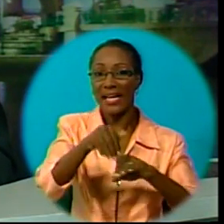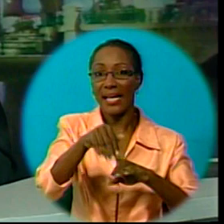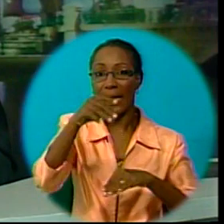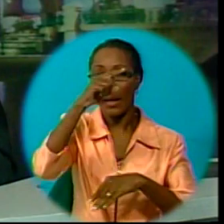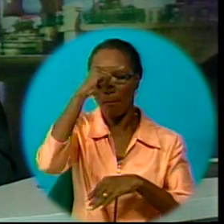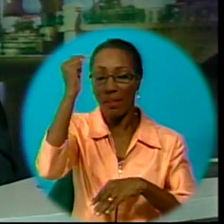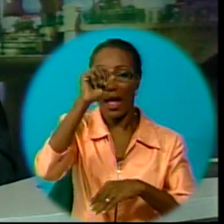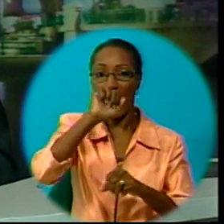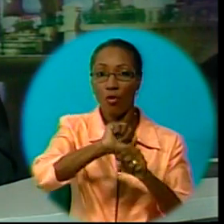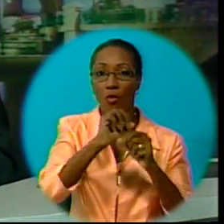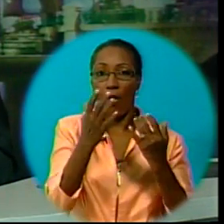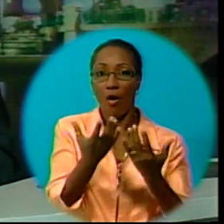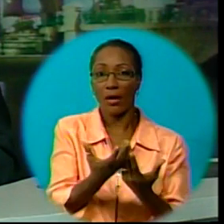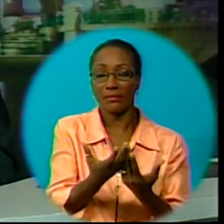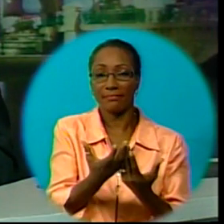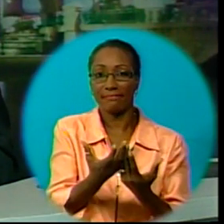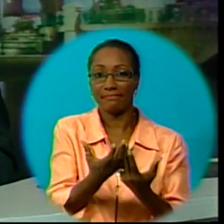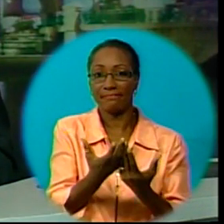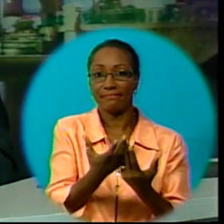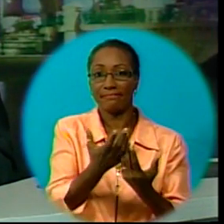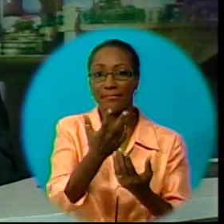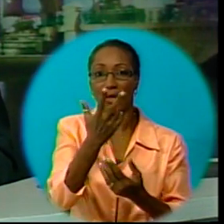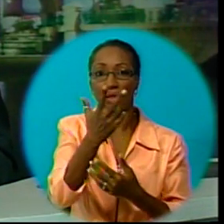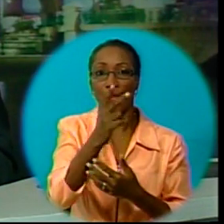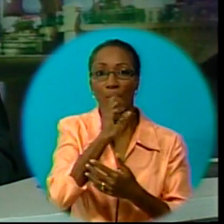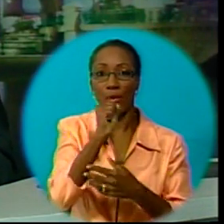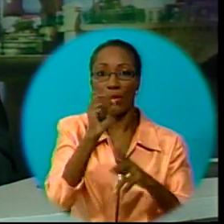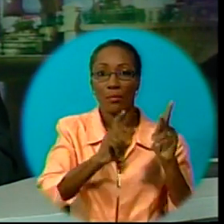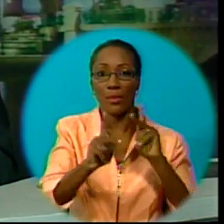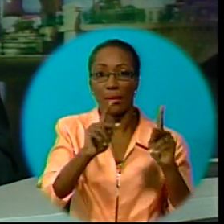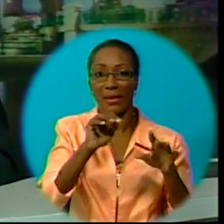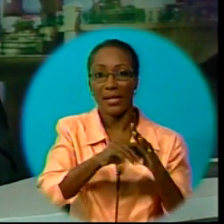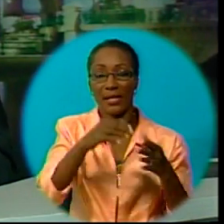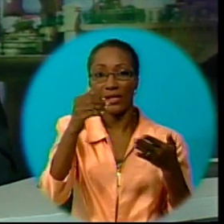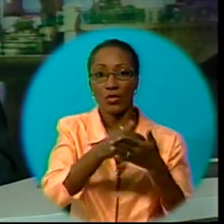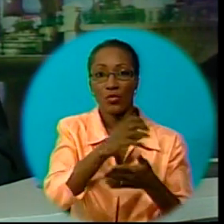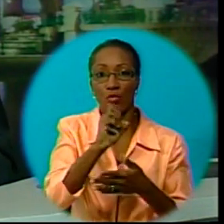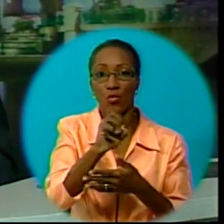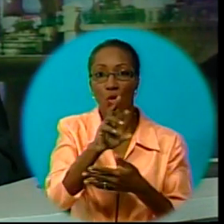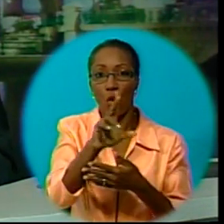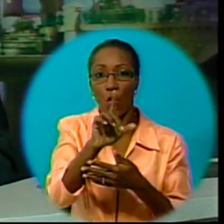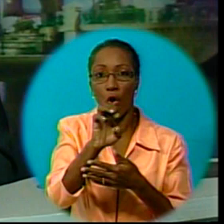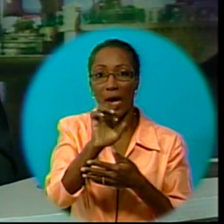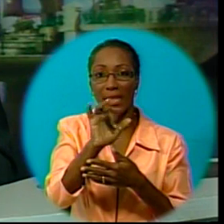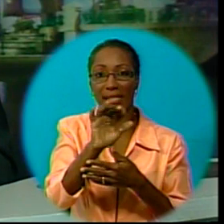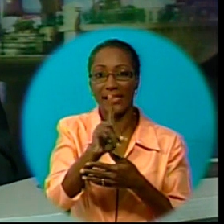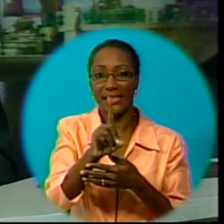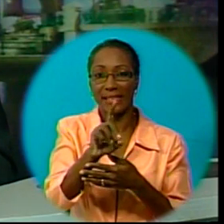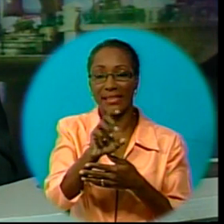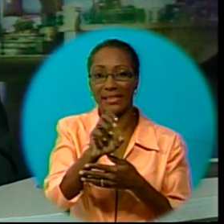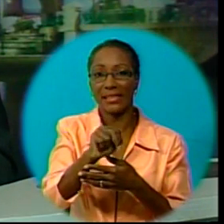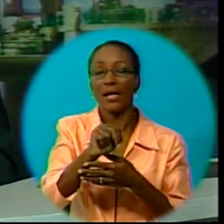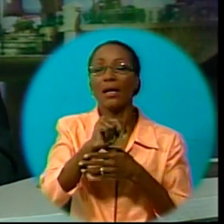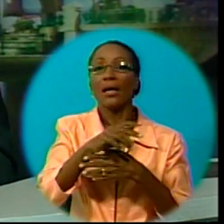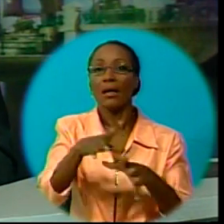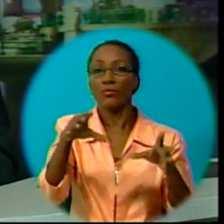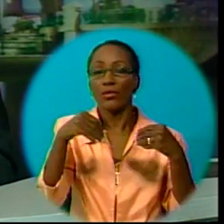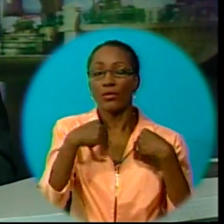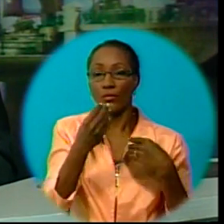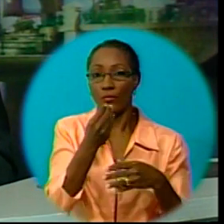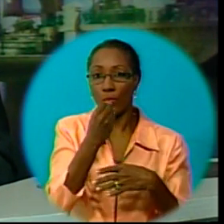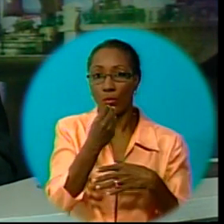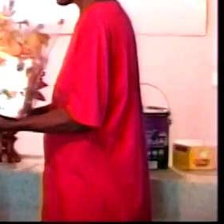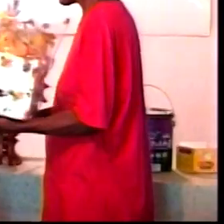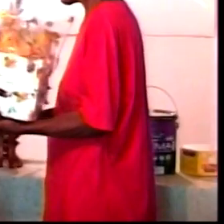Blackrock. 3 elderly people in the New Orleans district have received food hampers to help them make ends meet.